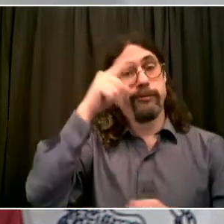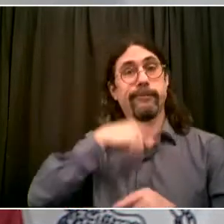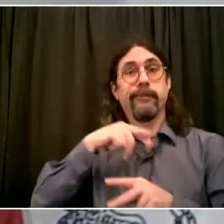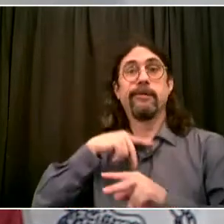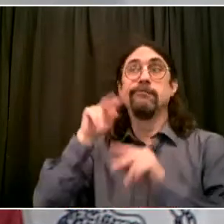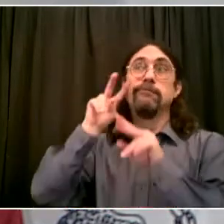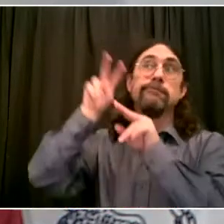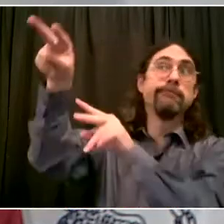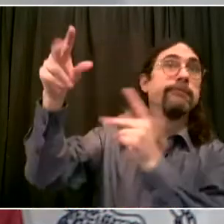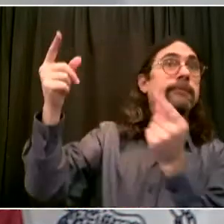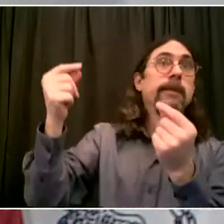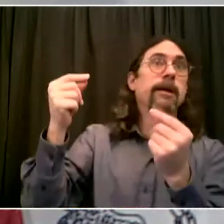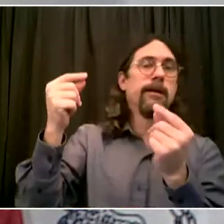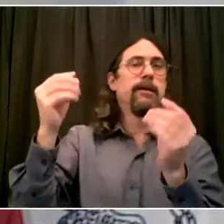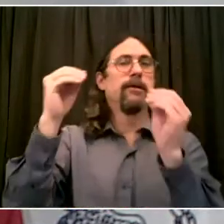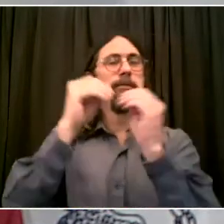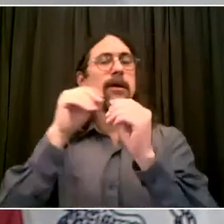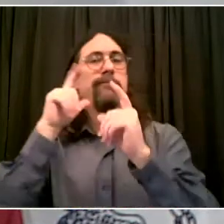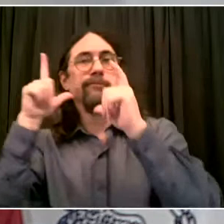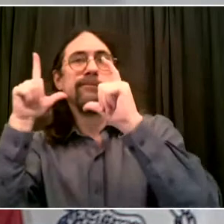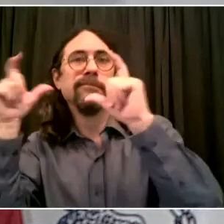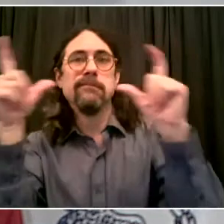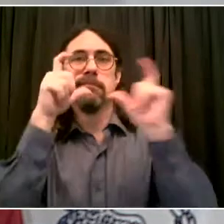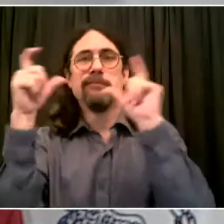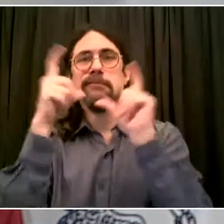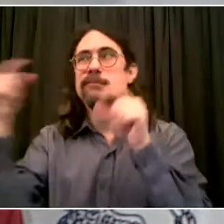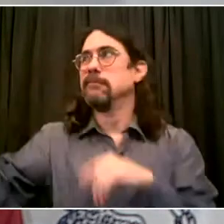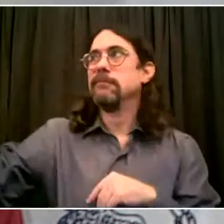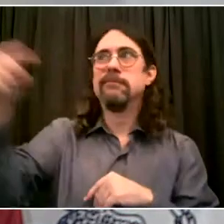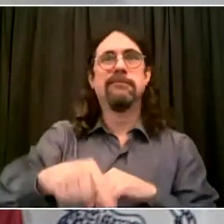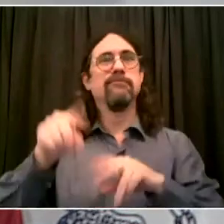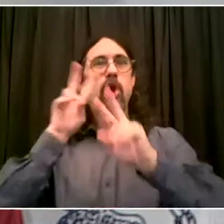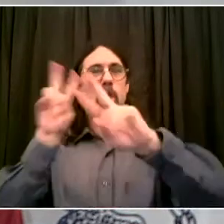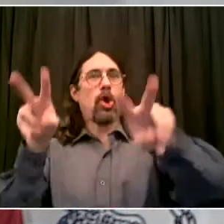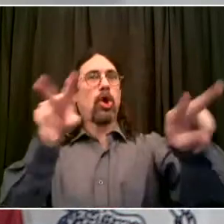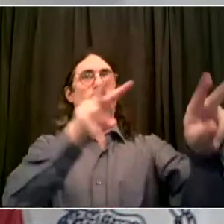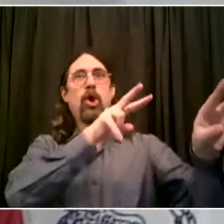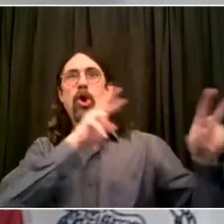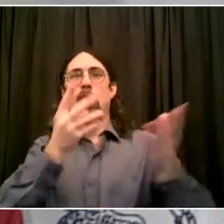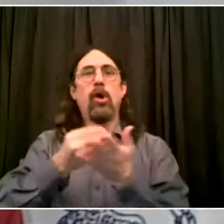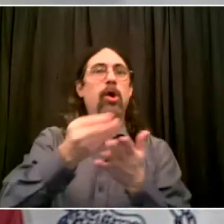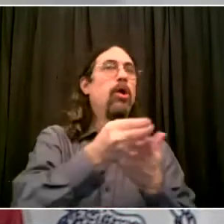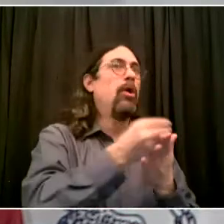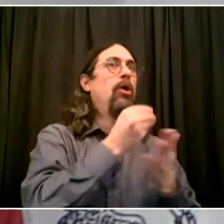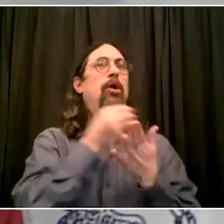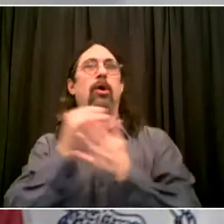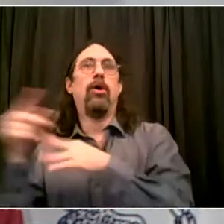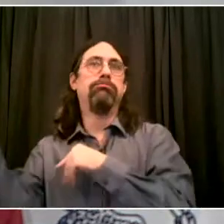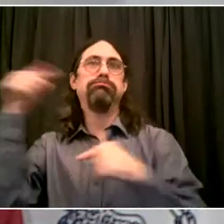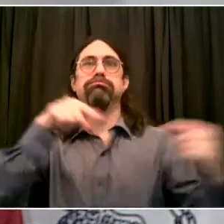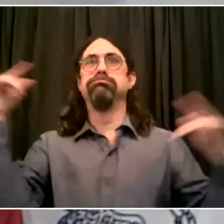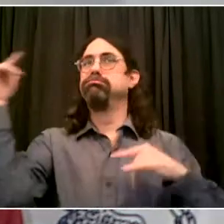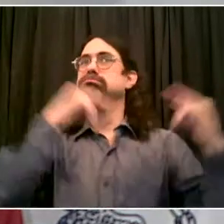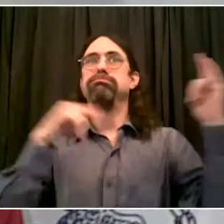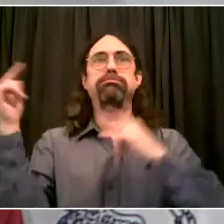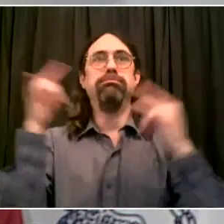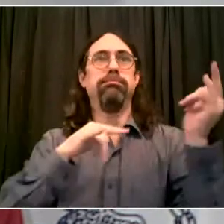will start to fill up over time, for their normal business. But we generally do not think hotels are part of the